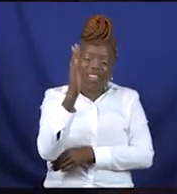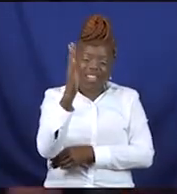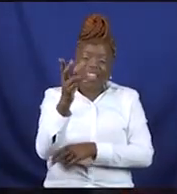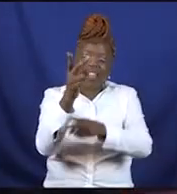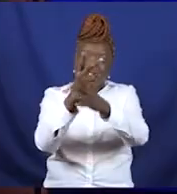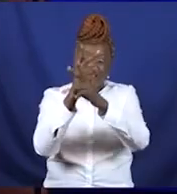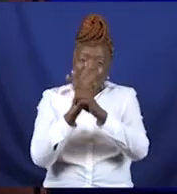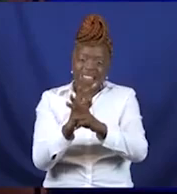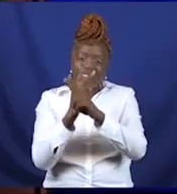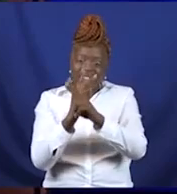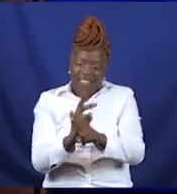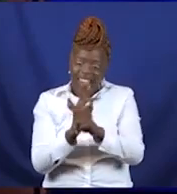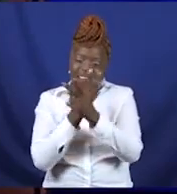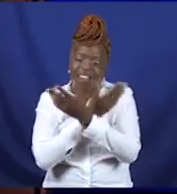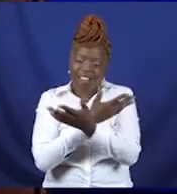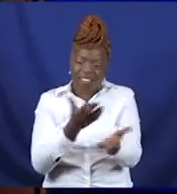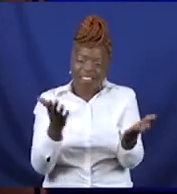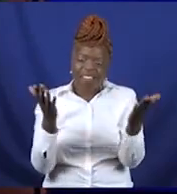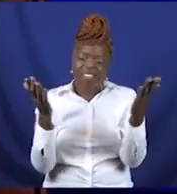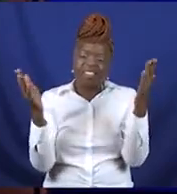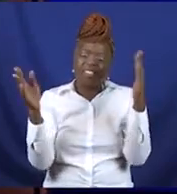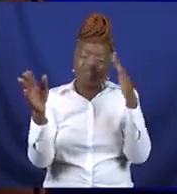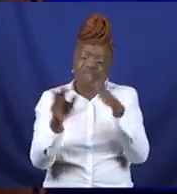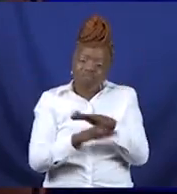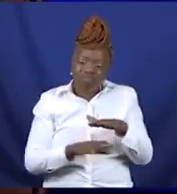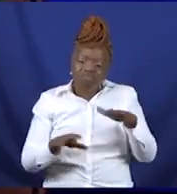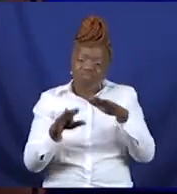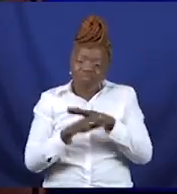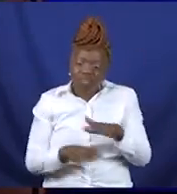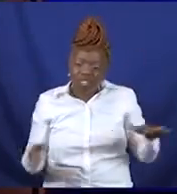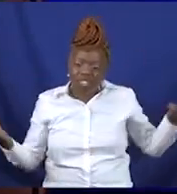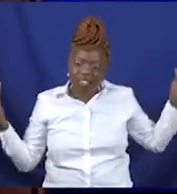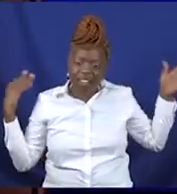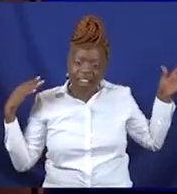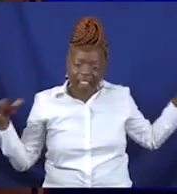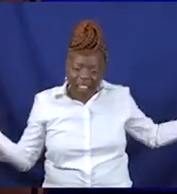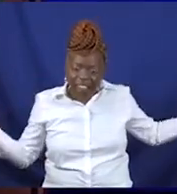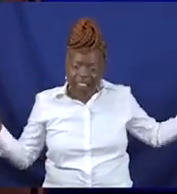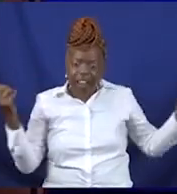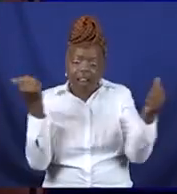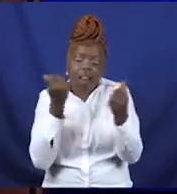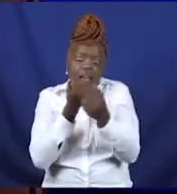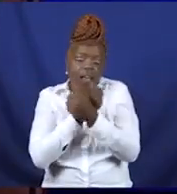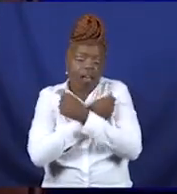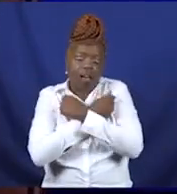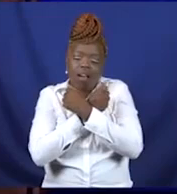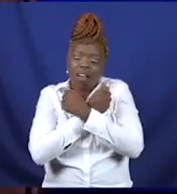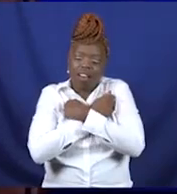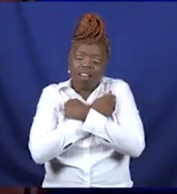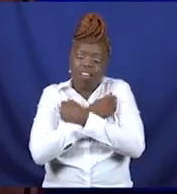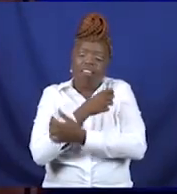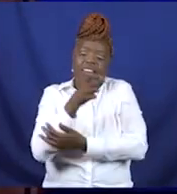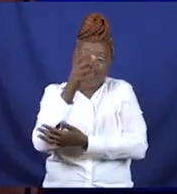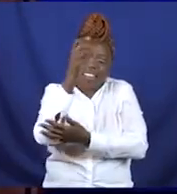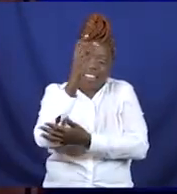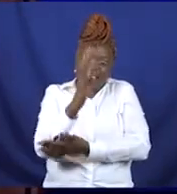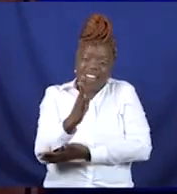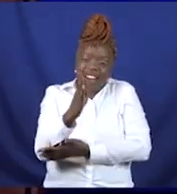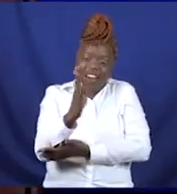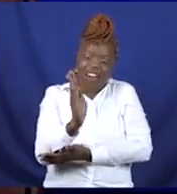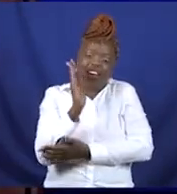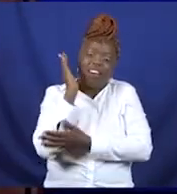will take care of you. Beneath his wing of love abide.